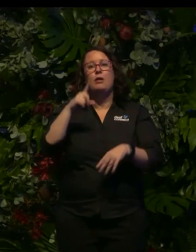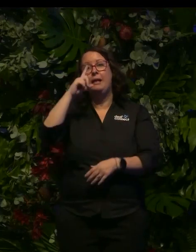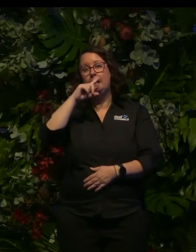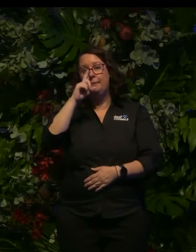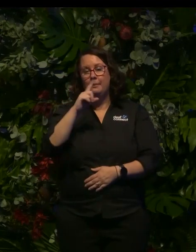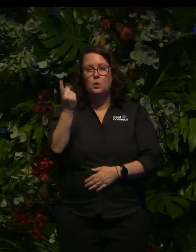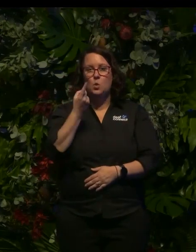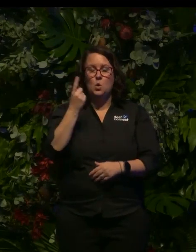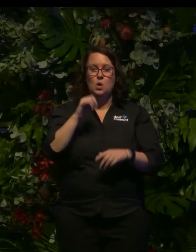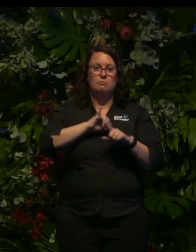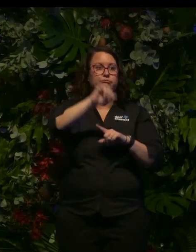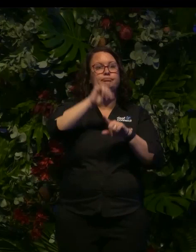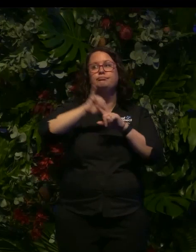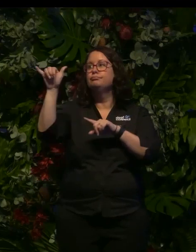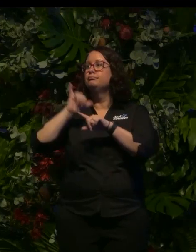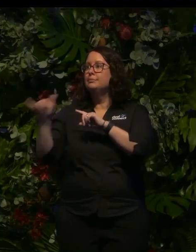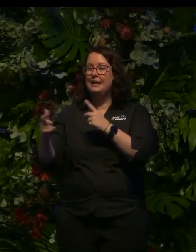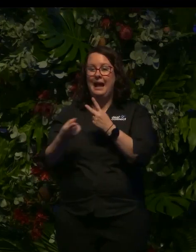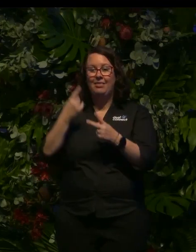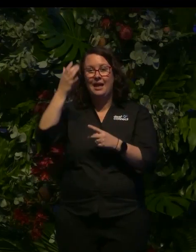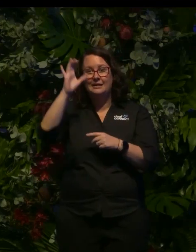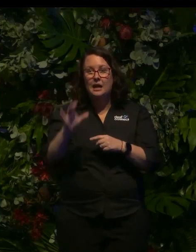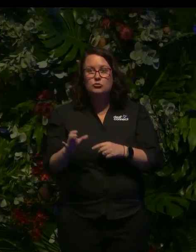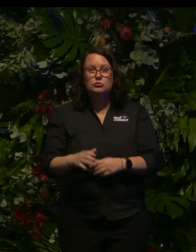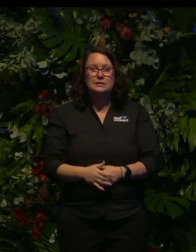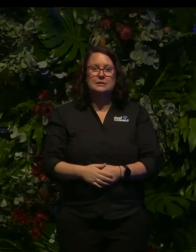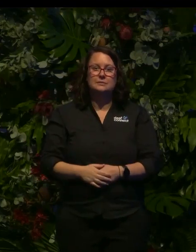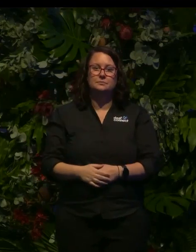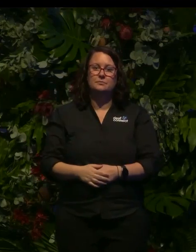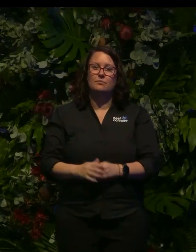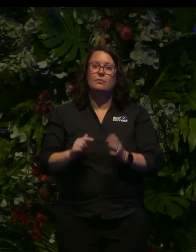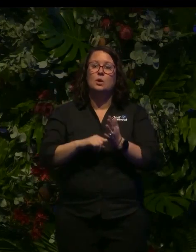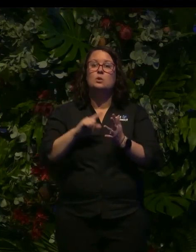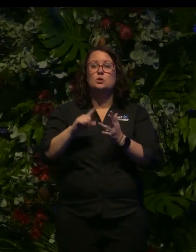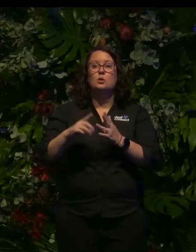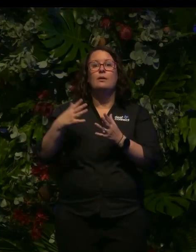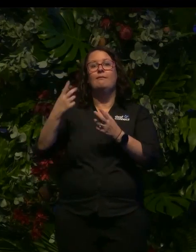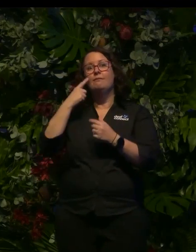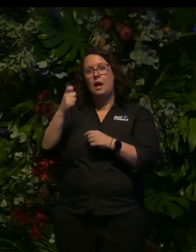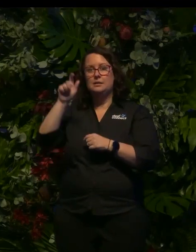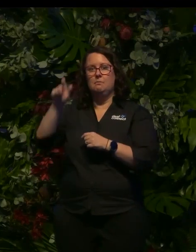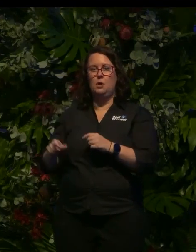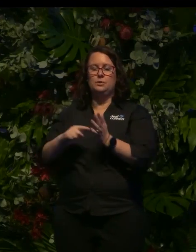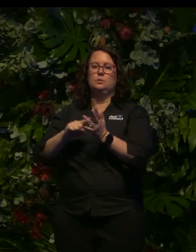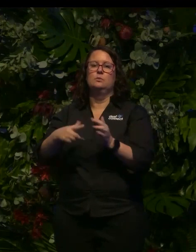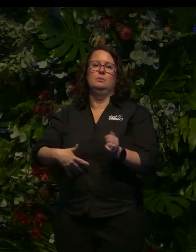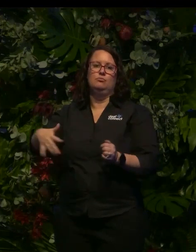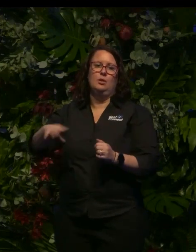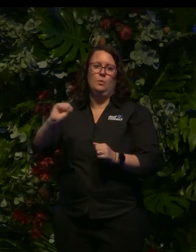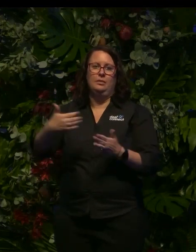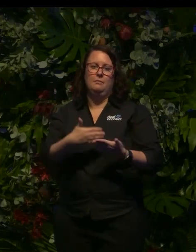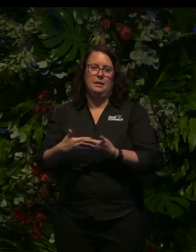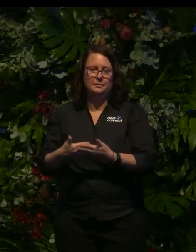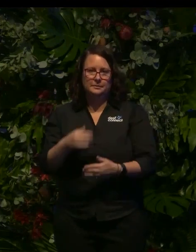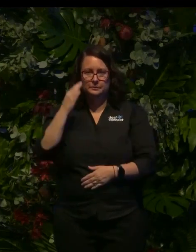go all over the world to countries you would never imagine possible to undertake surrogacy. And this is the very point that you're making, Kim,